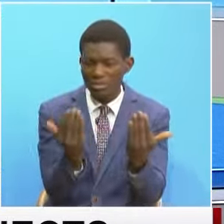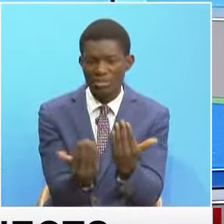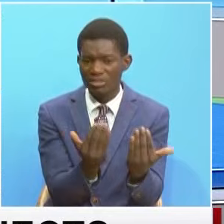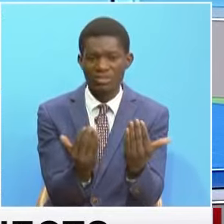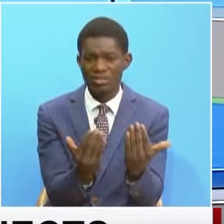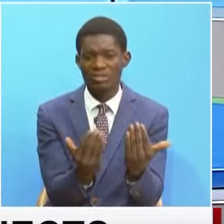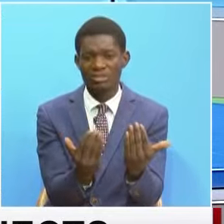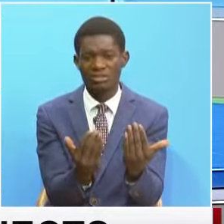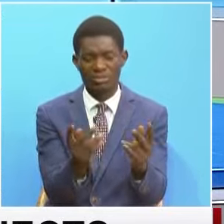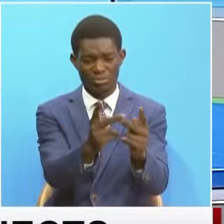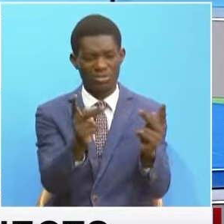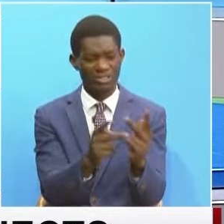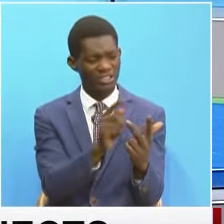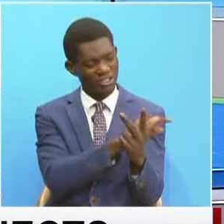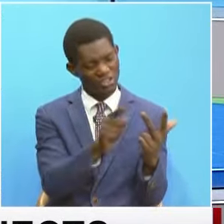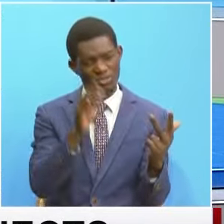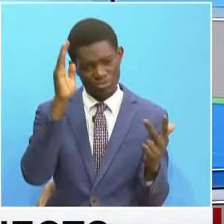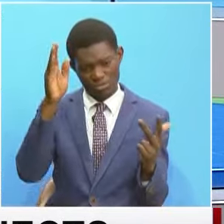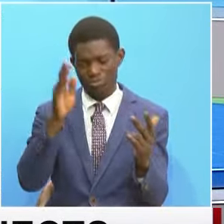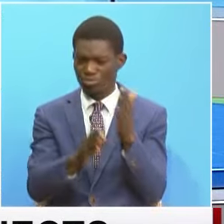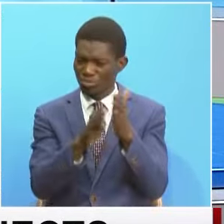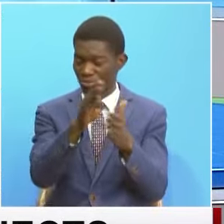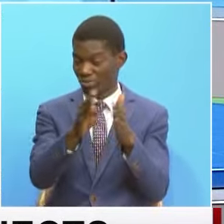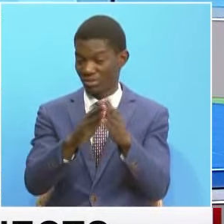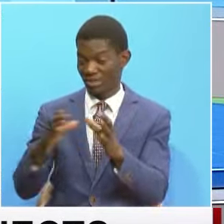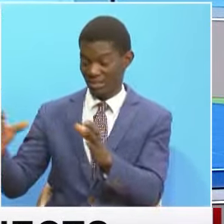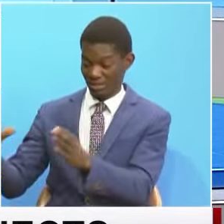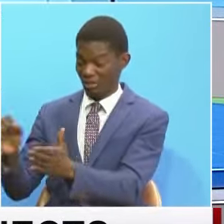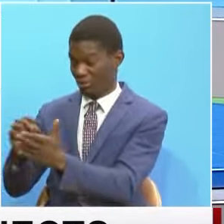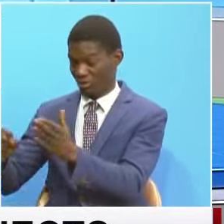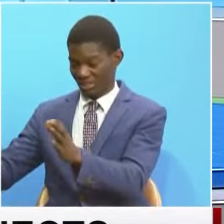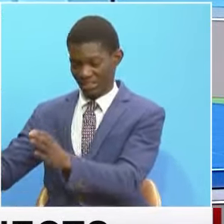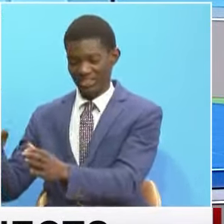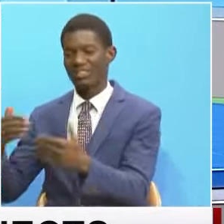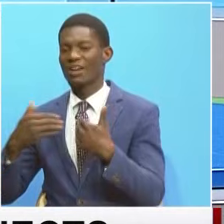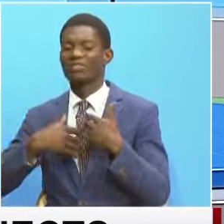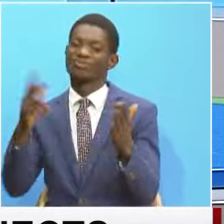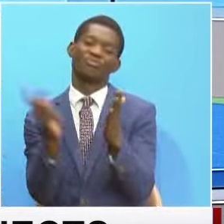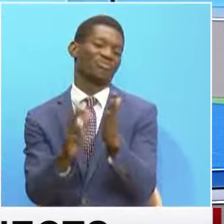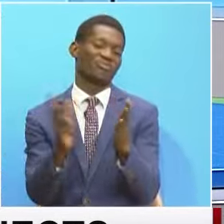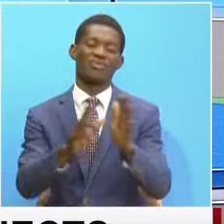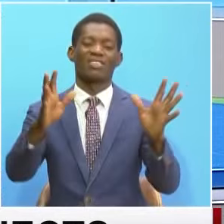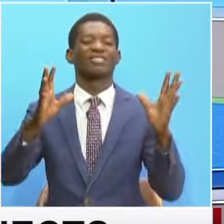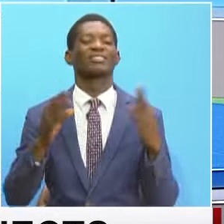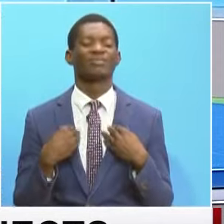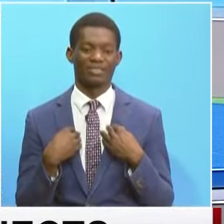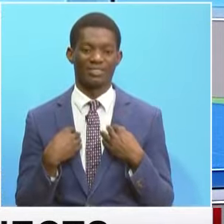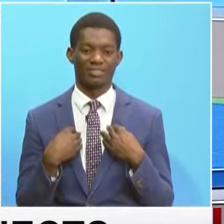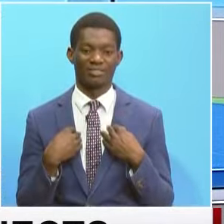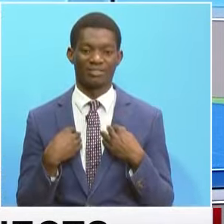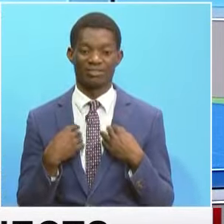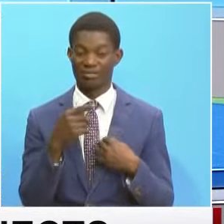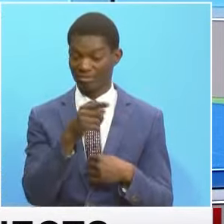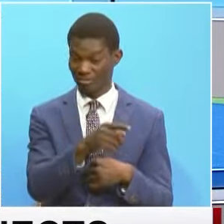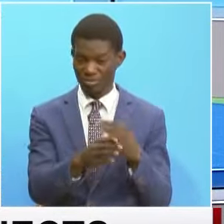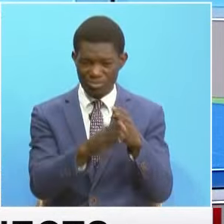Their construction will be undertaken using the public-private partnership model. The council approved the proposal that was